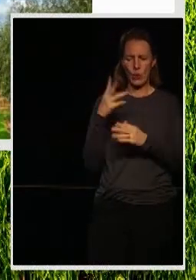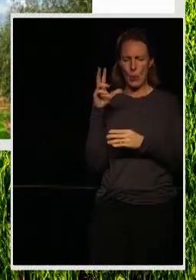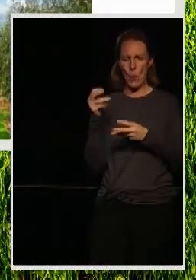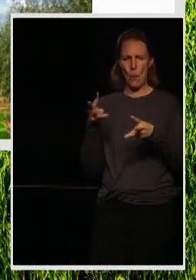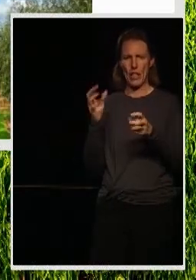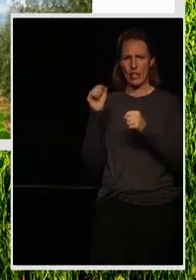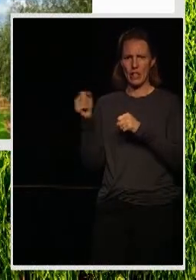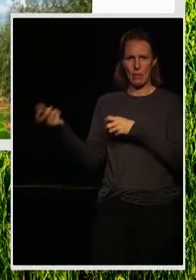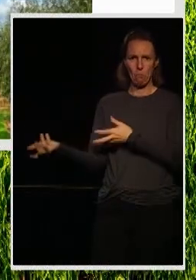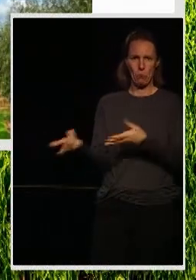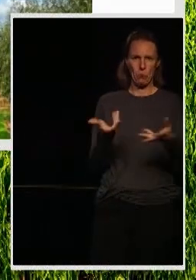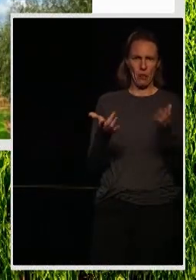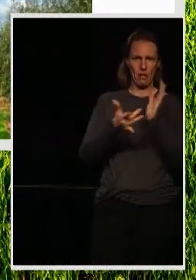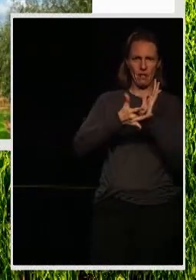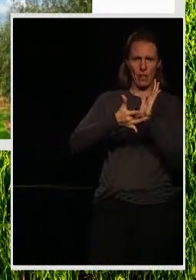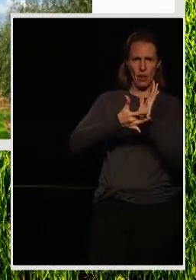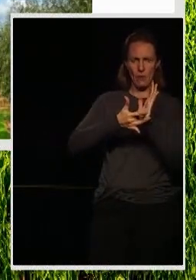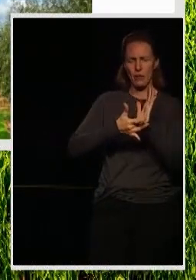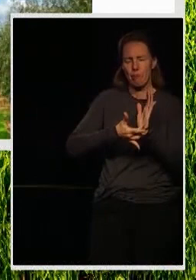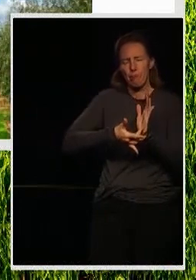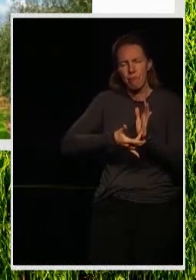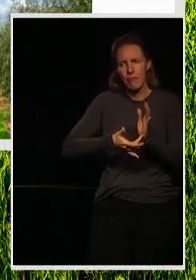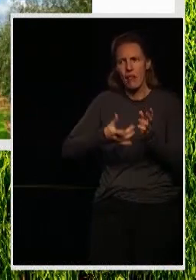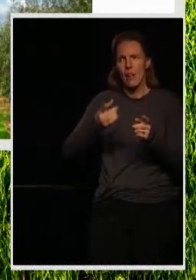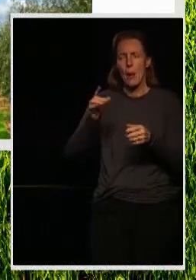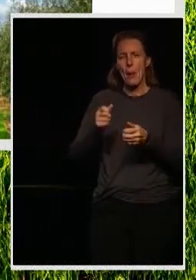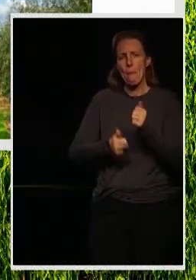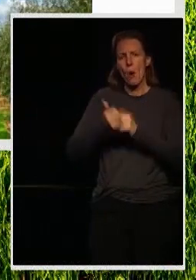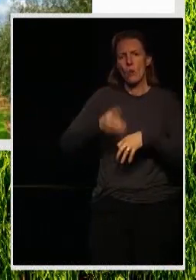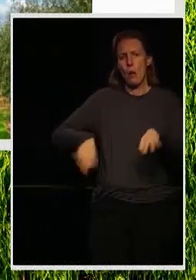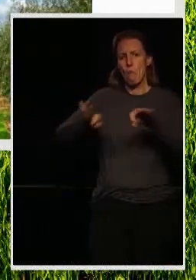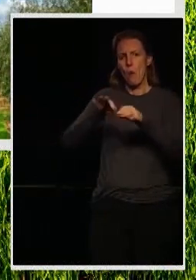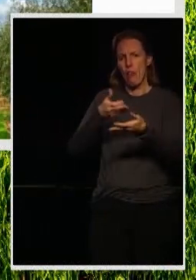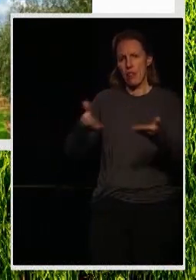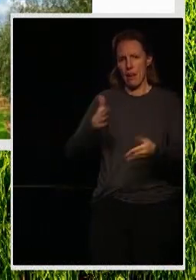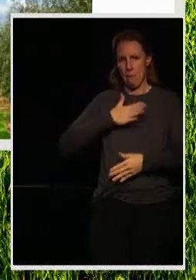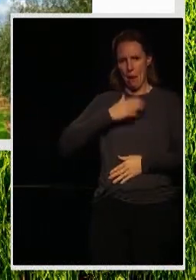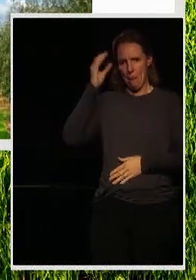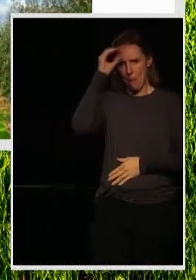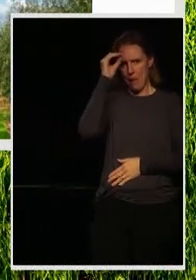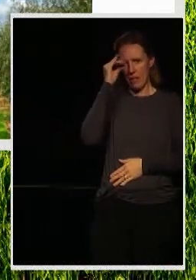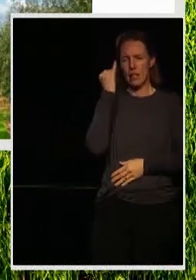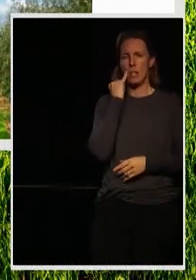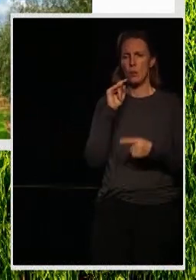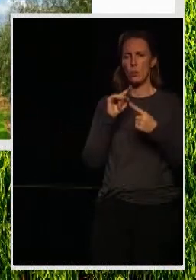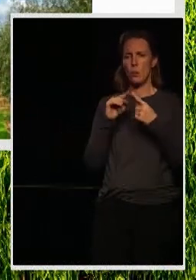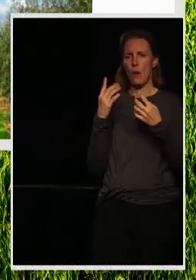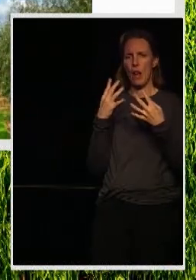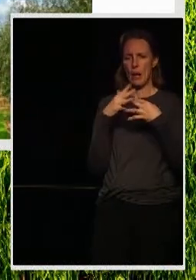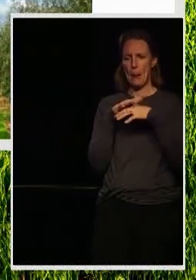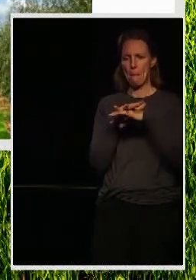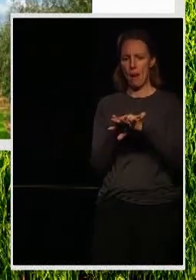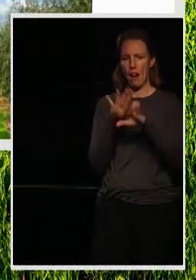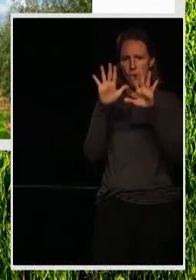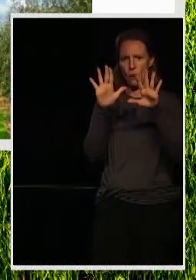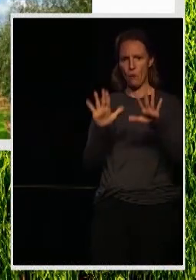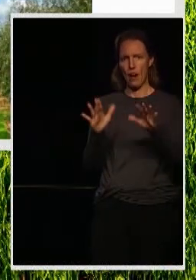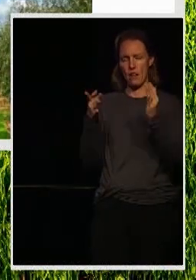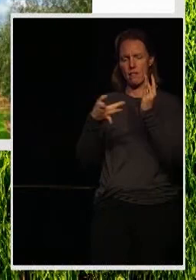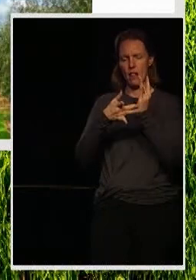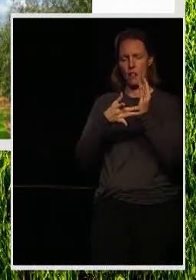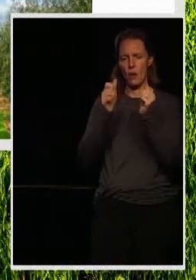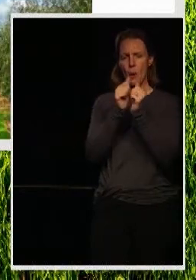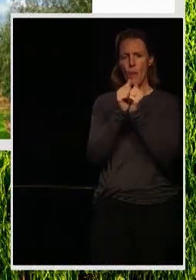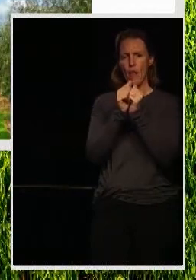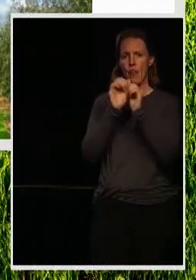the technology. The most important thing, in my opinion, is to combine the great technology with